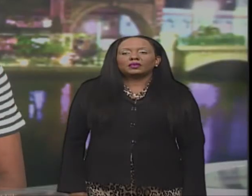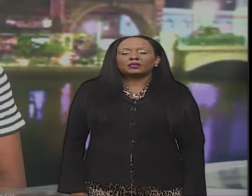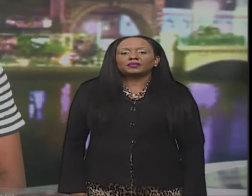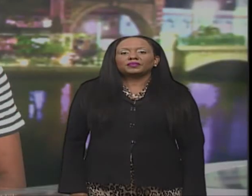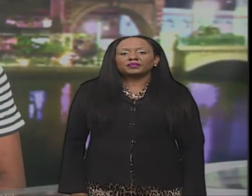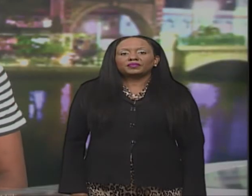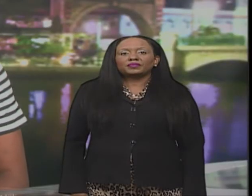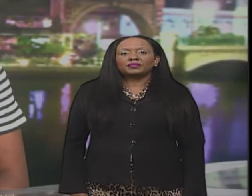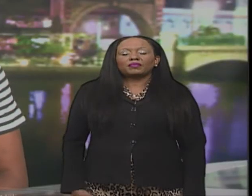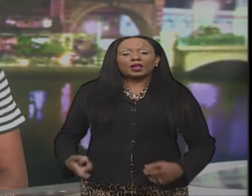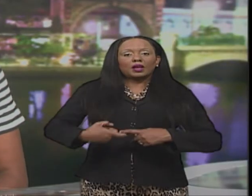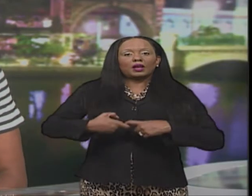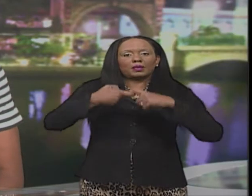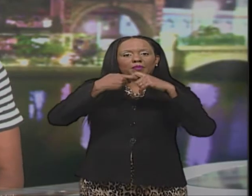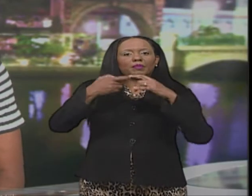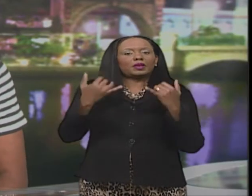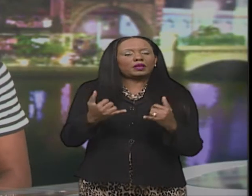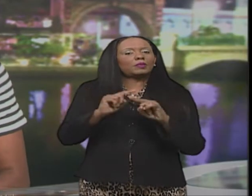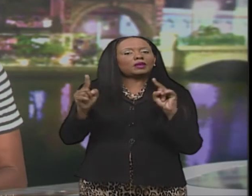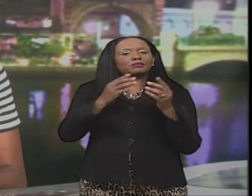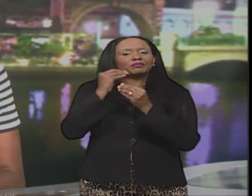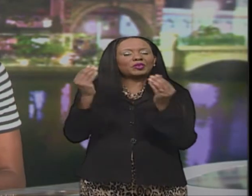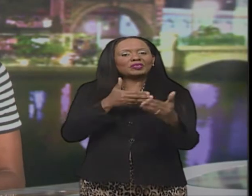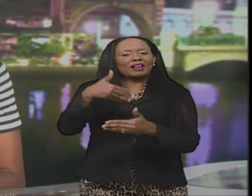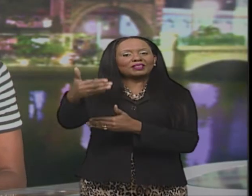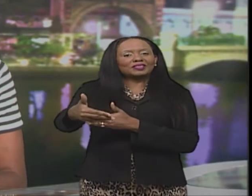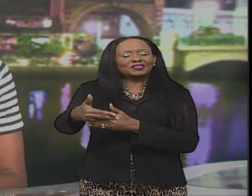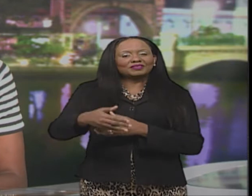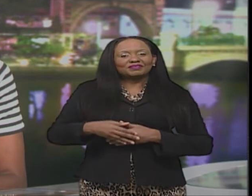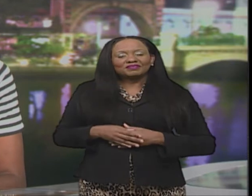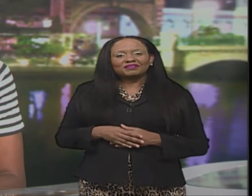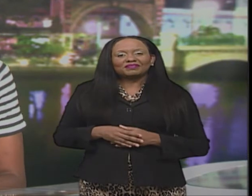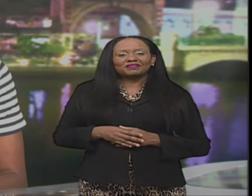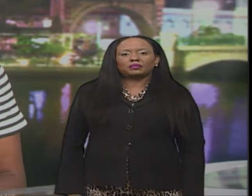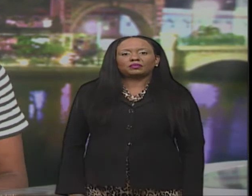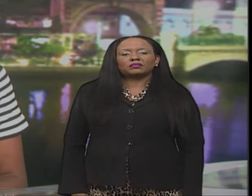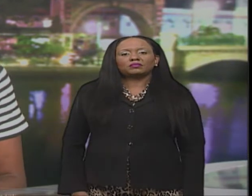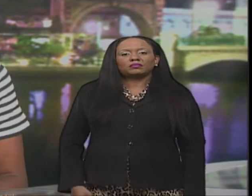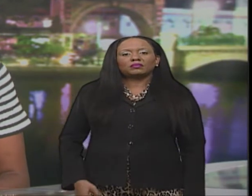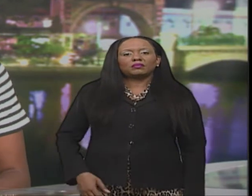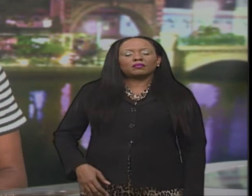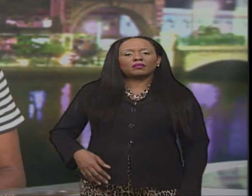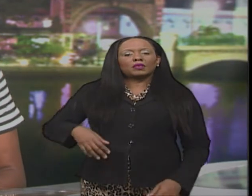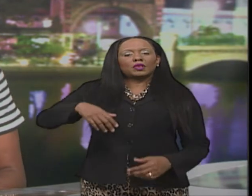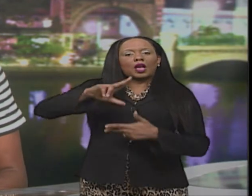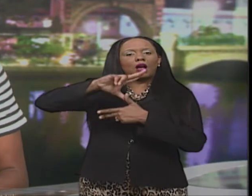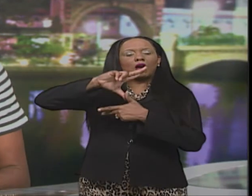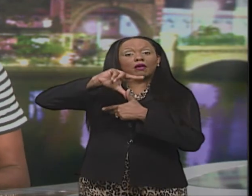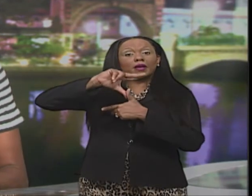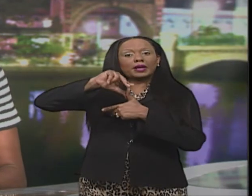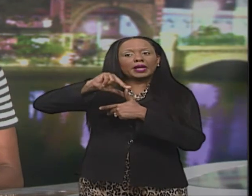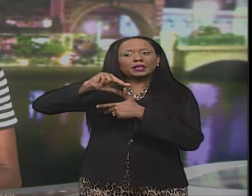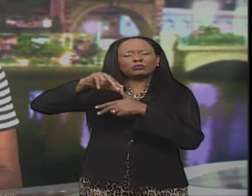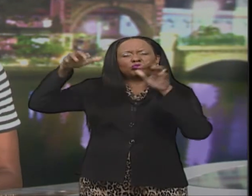News. Thanks, Kareem, and there is lots more news coming up, so stay tuned. With weeks to go before